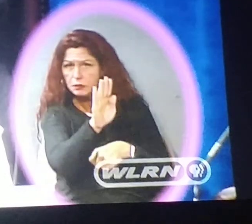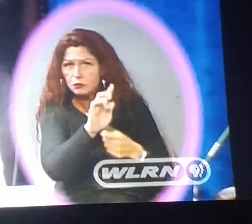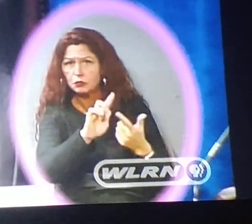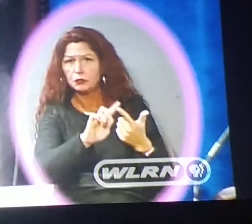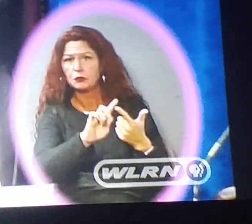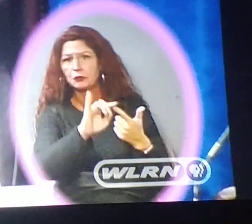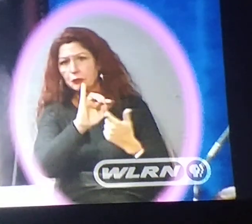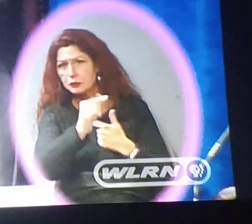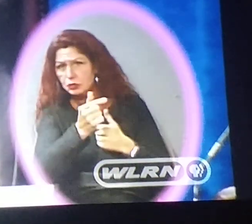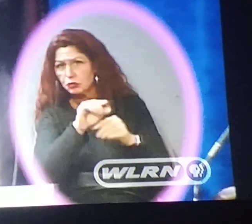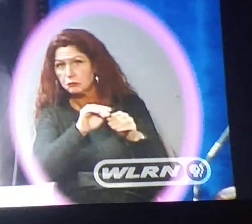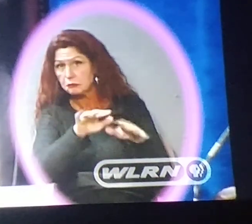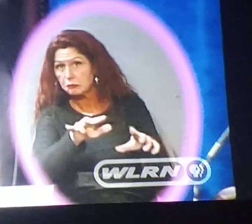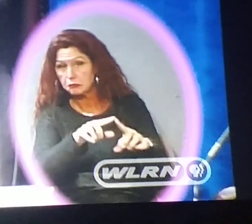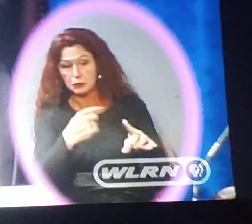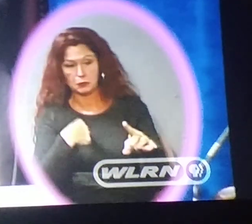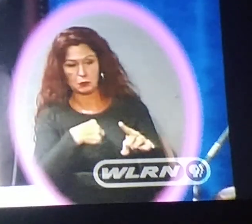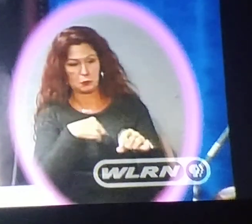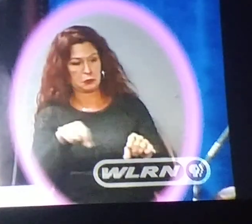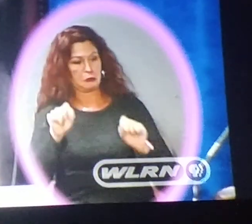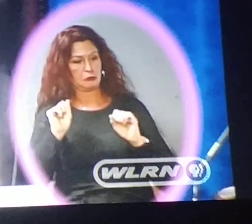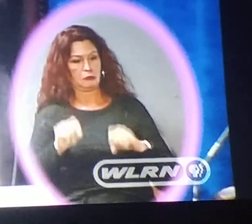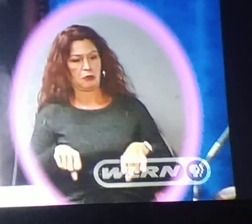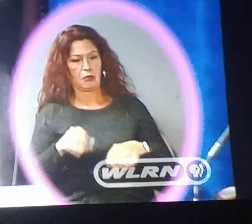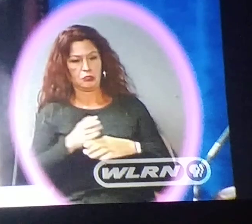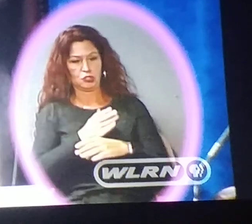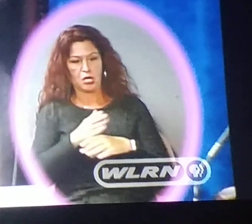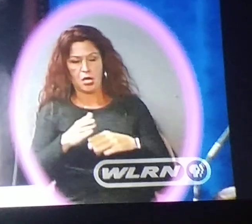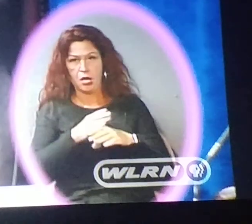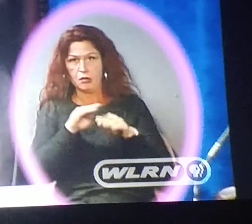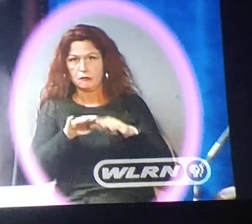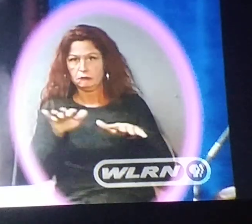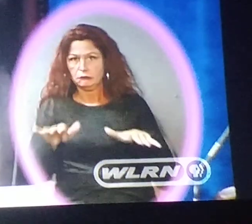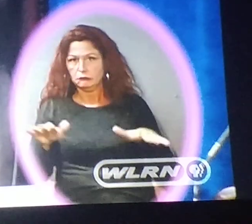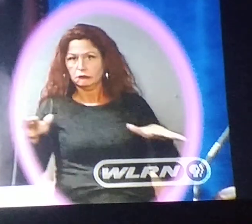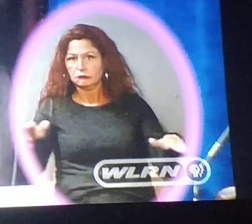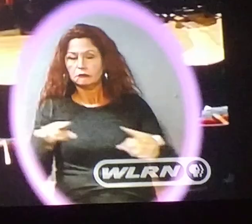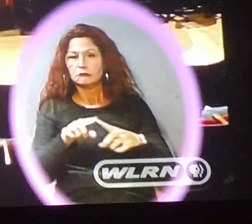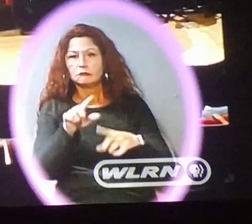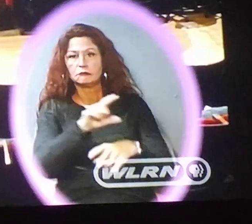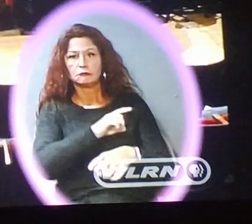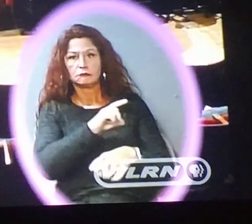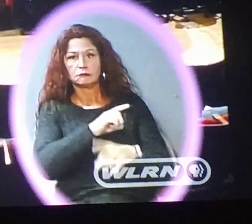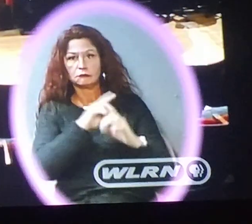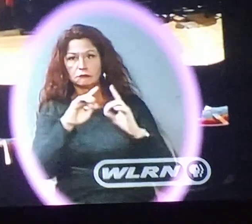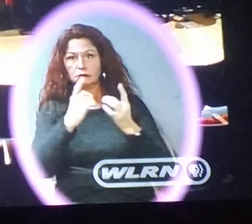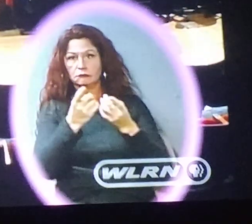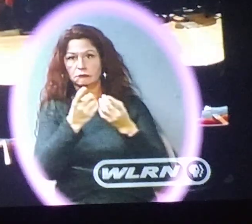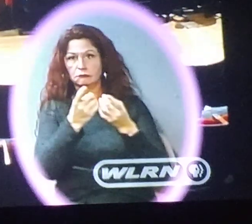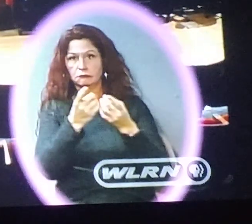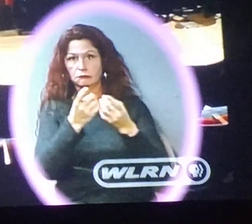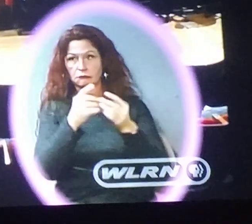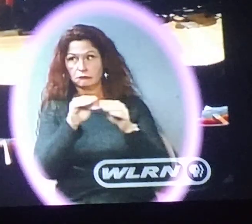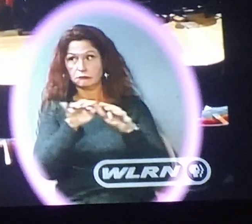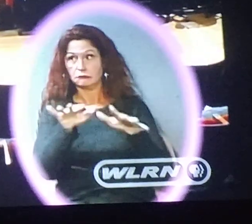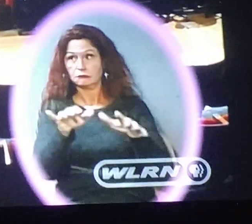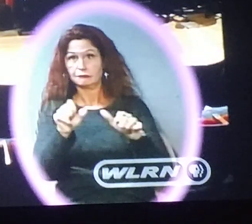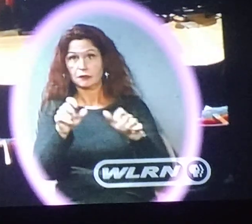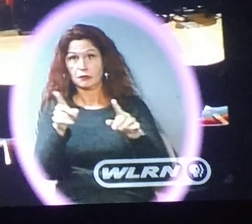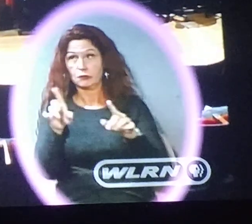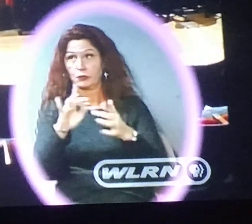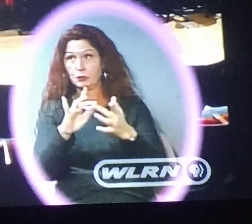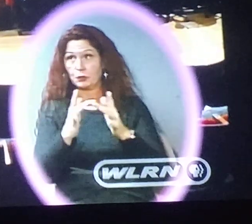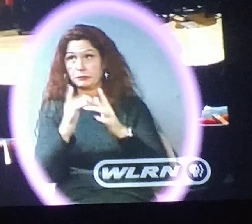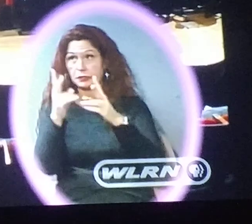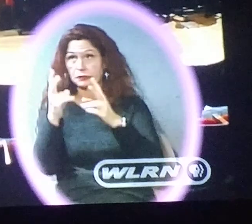share? Because we all have social media. If the police department who issued this, I could just go on their website,